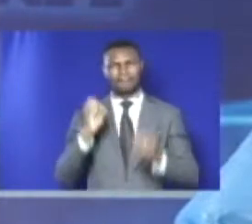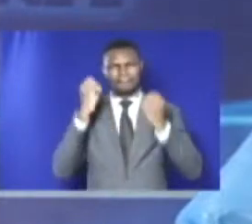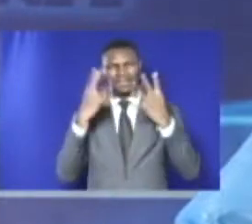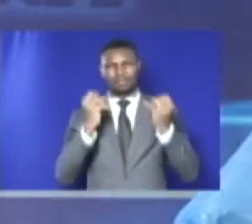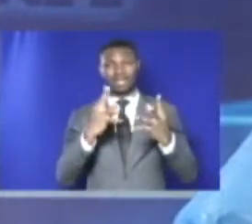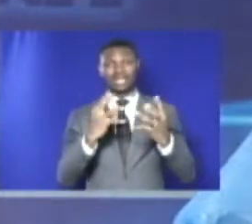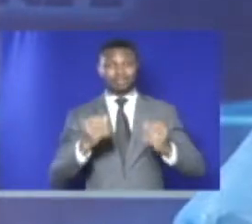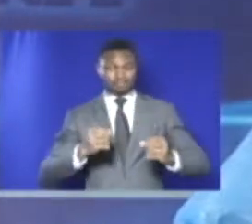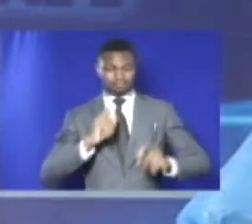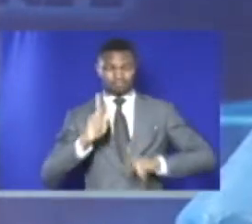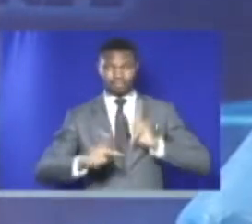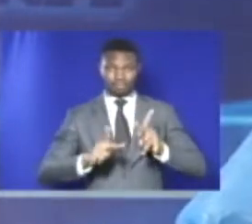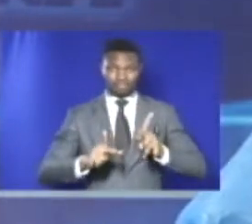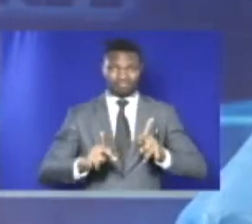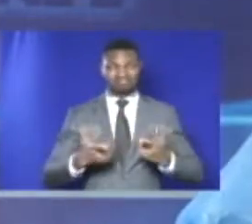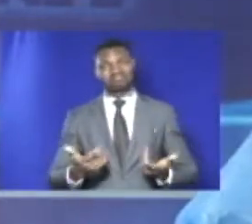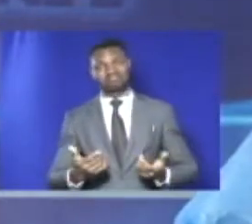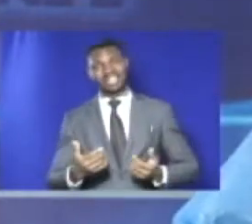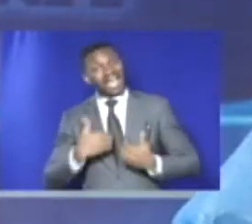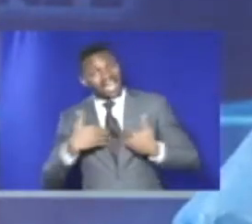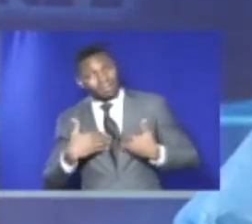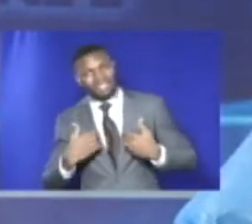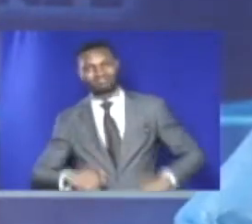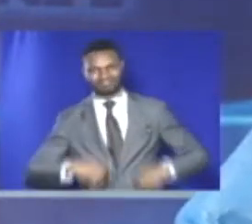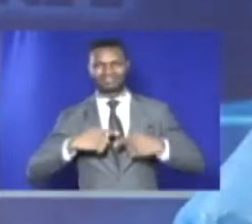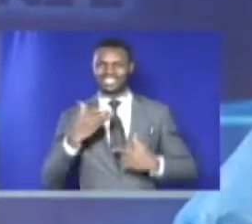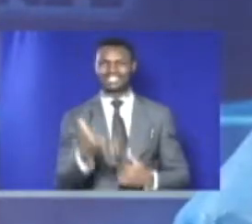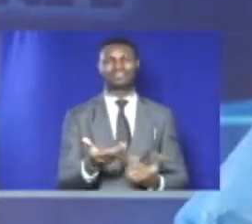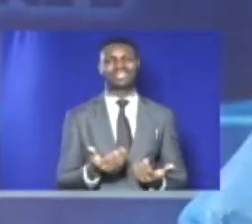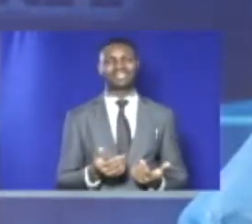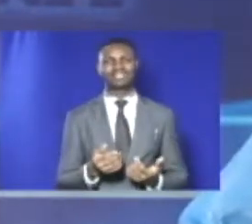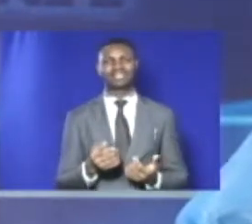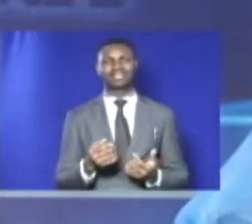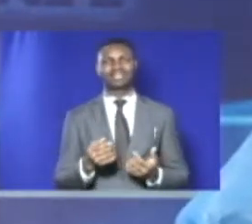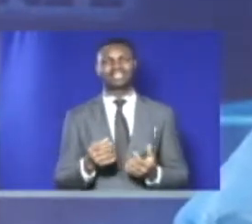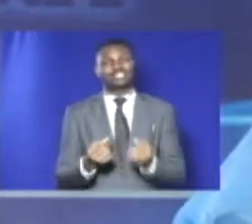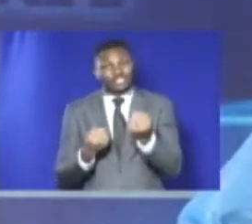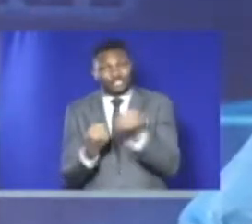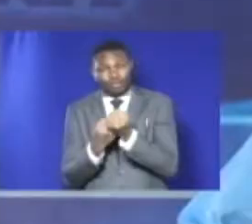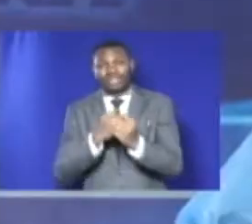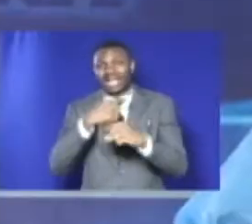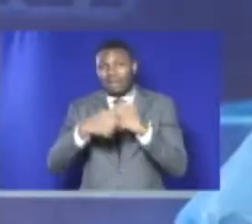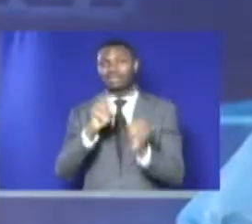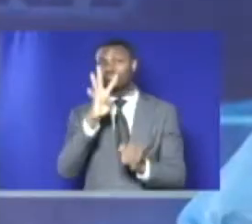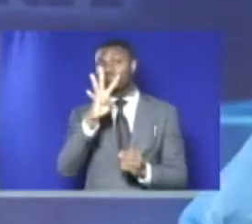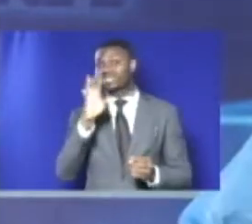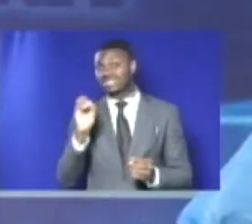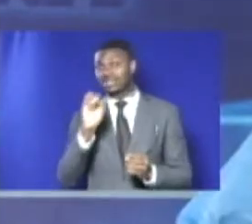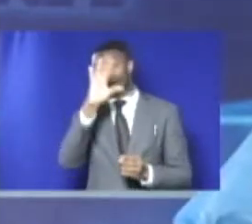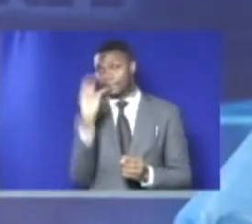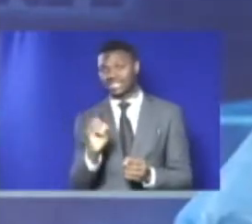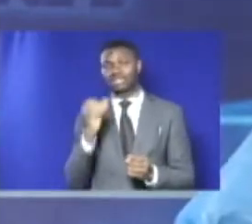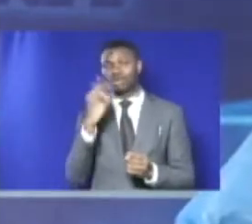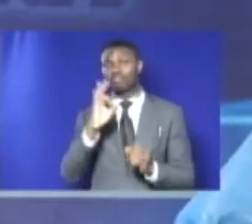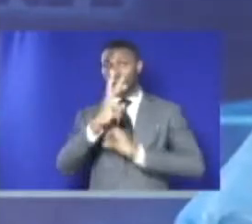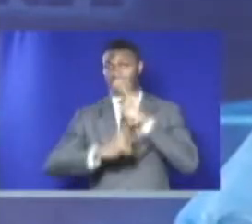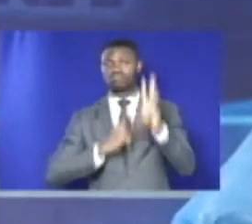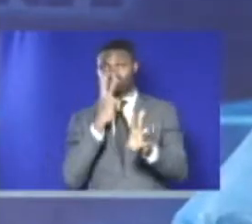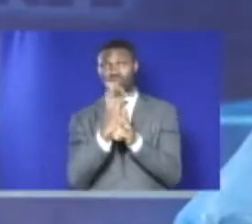Like was read, it sustained about 40% of the world's population in